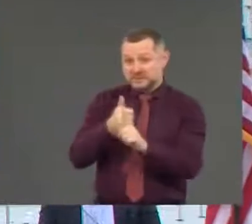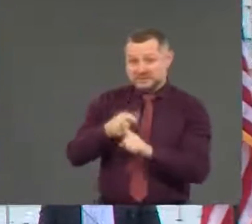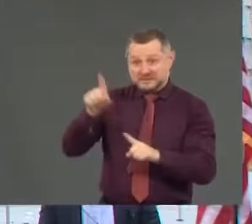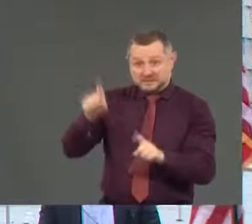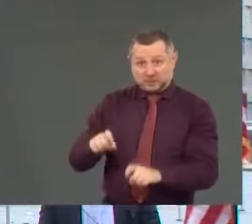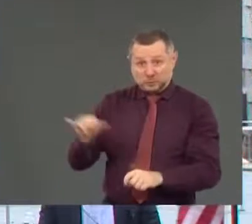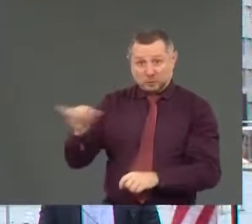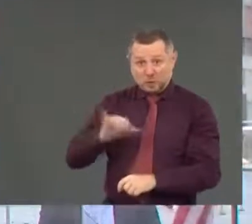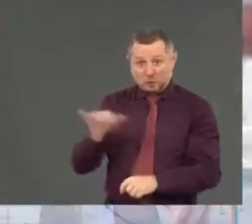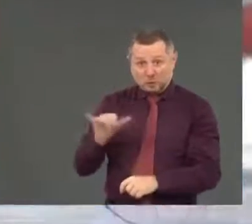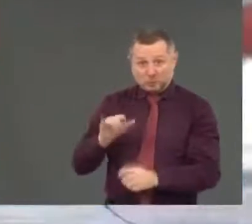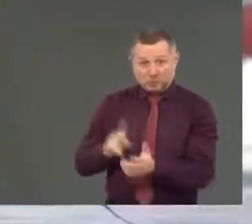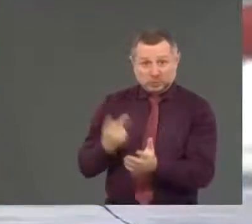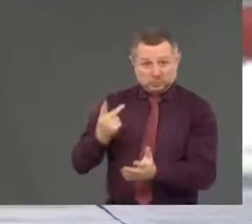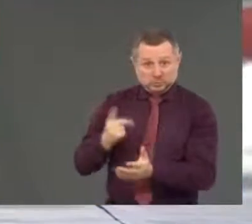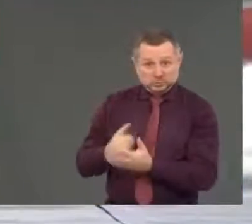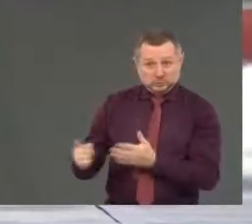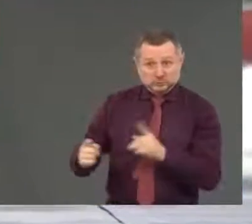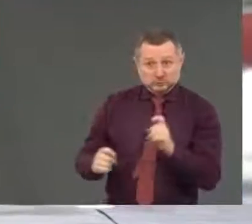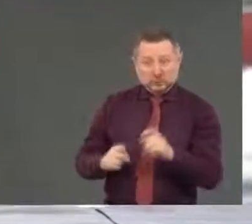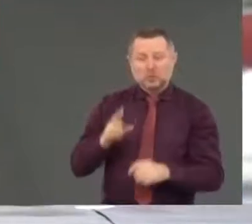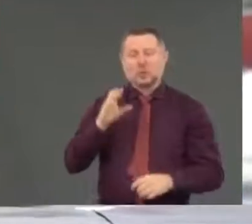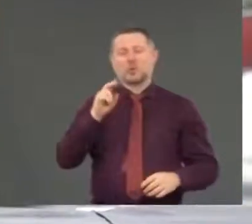as well? We are